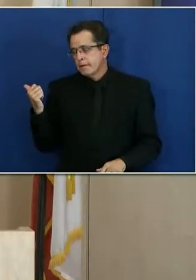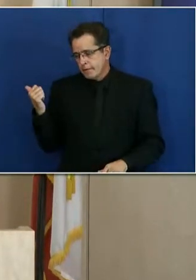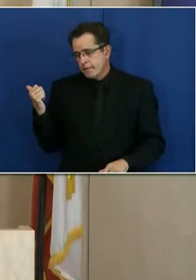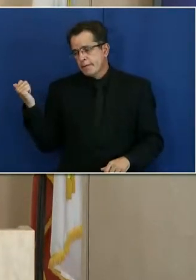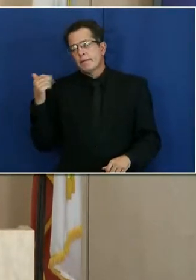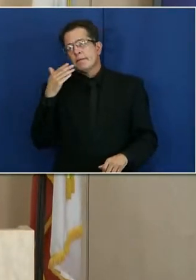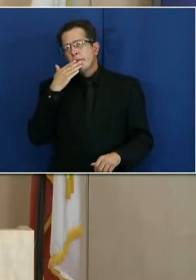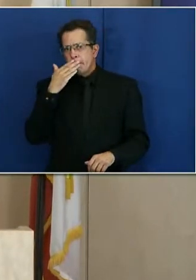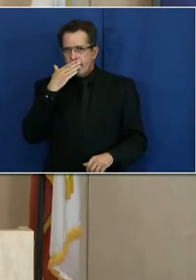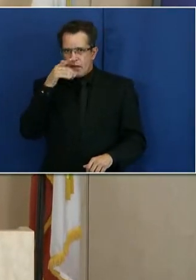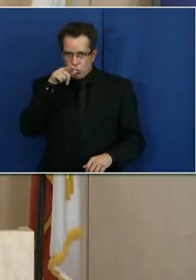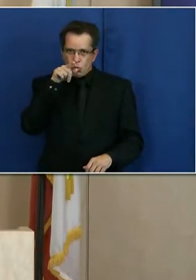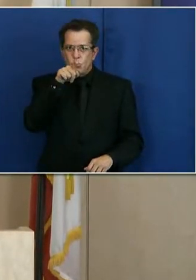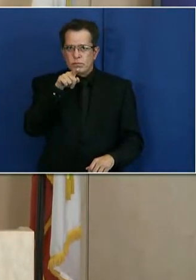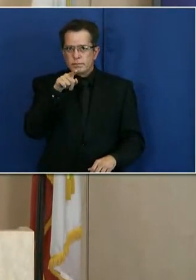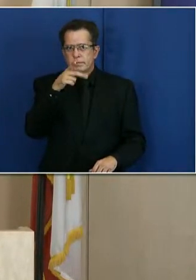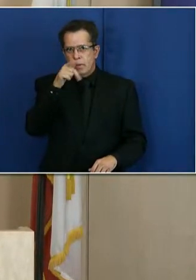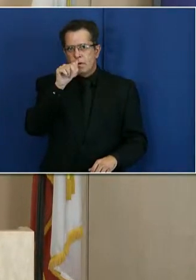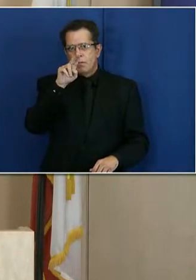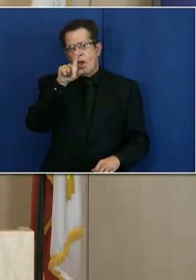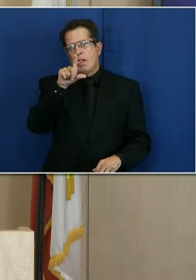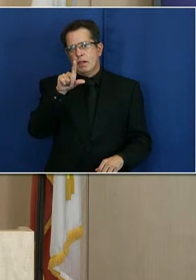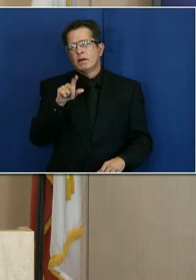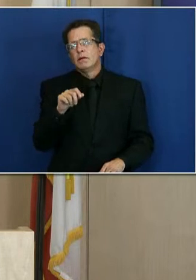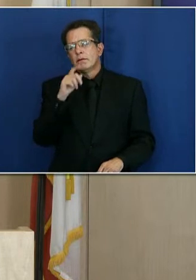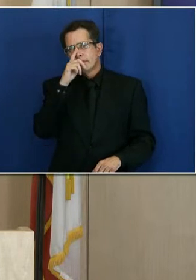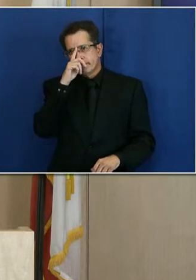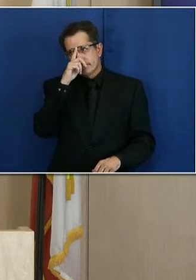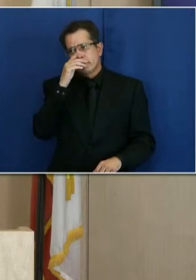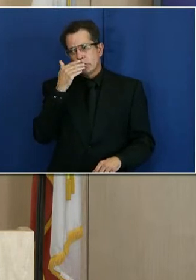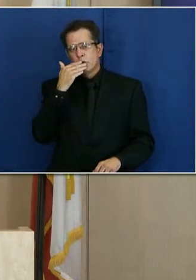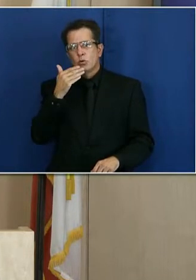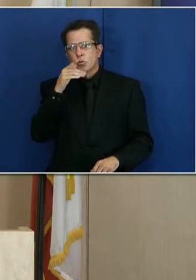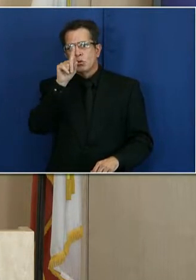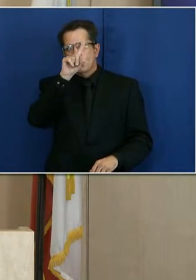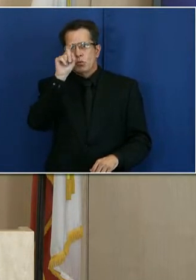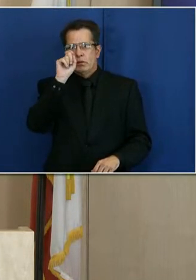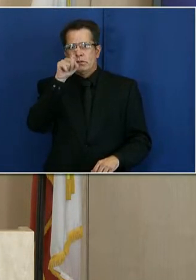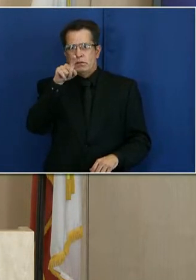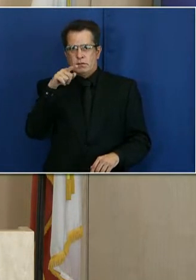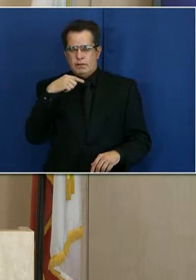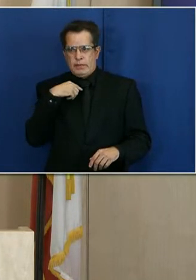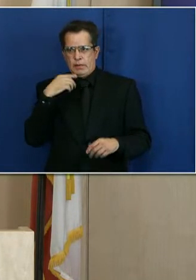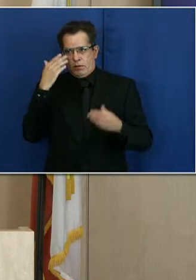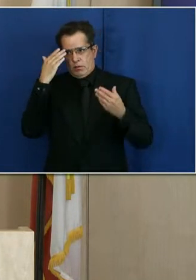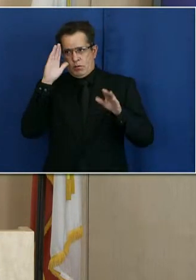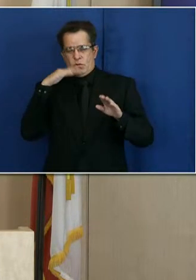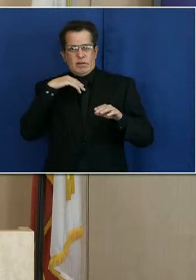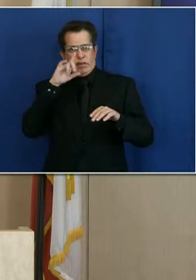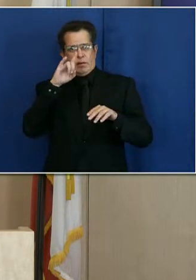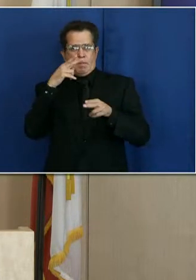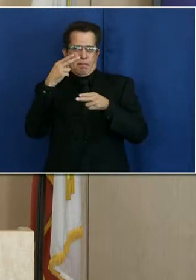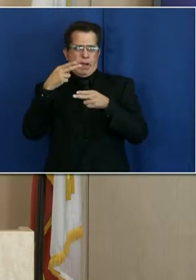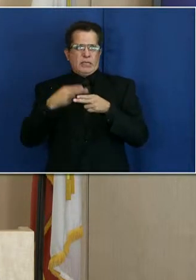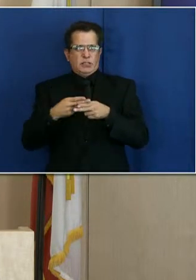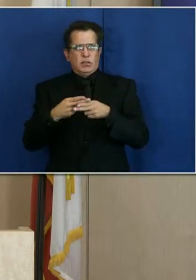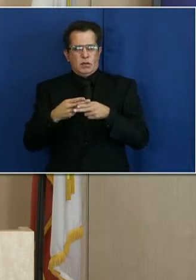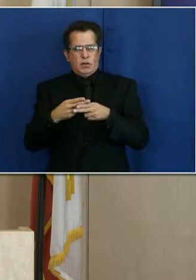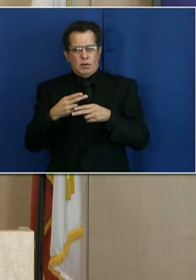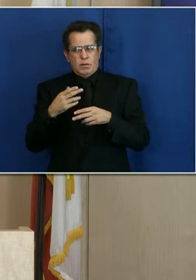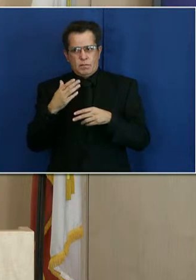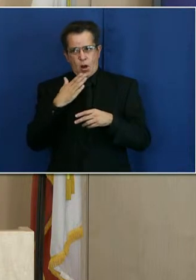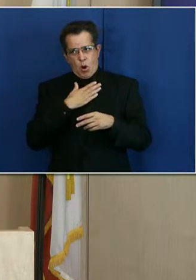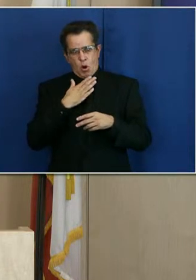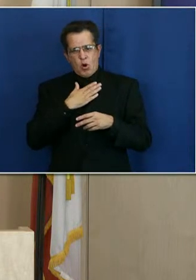Yeah, thanks for that question, Paul. I don't know if we mentioned in the numbers today, but of